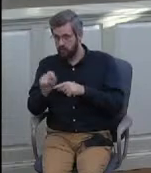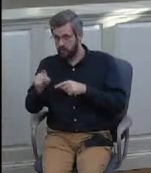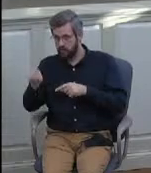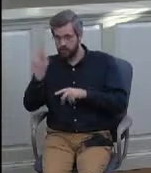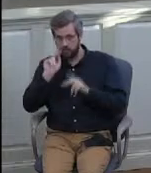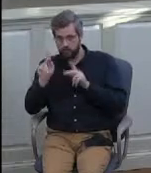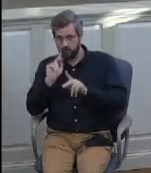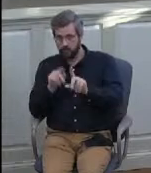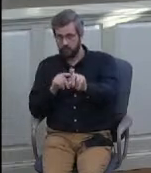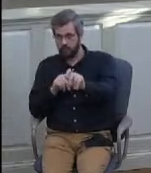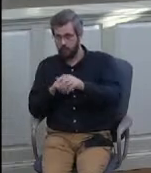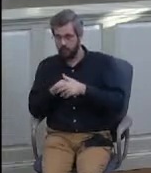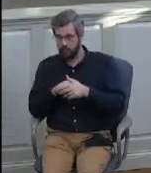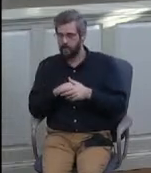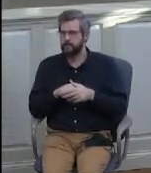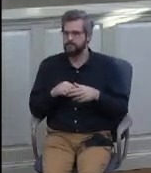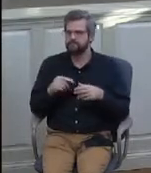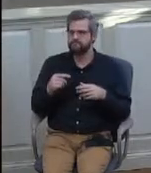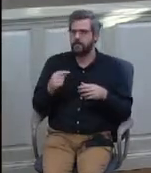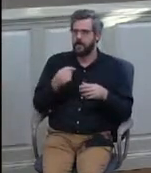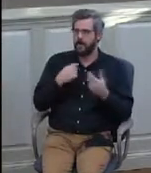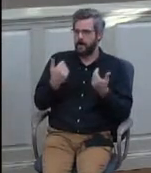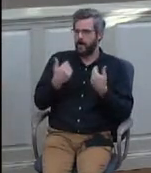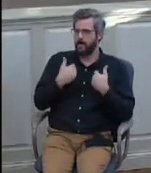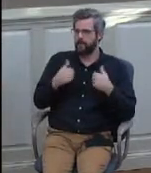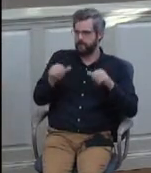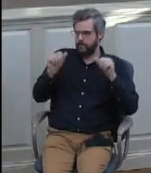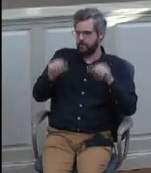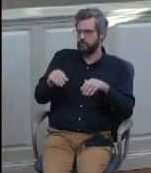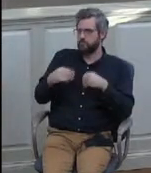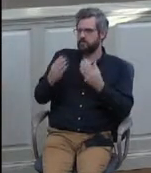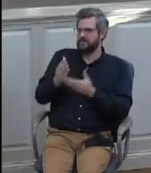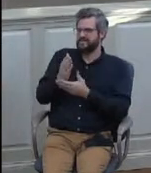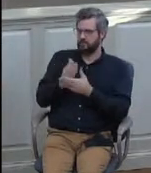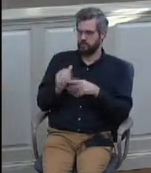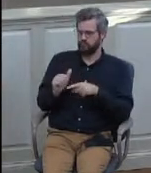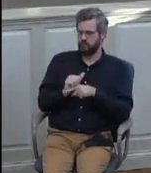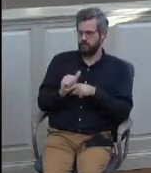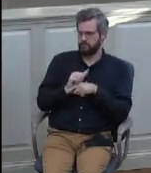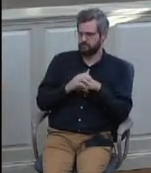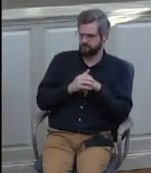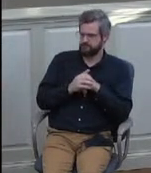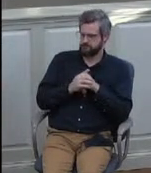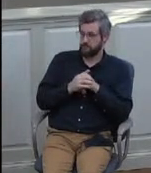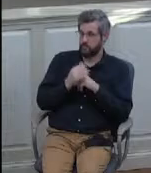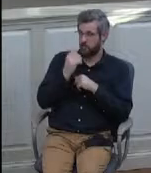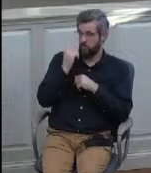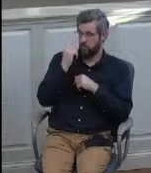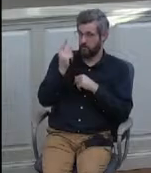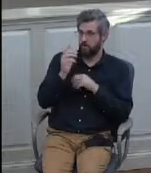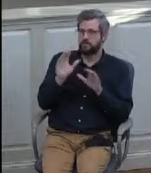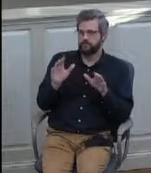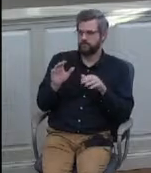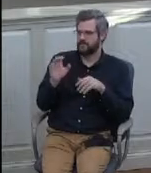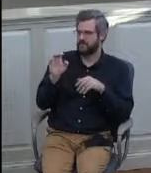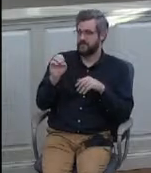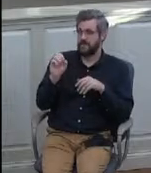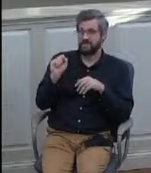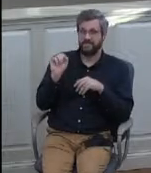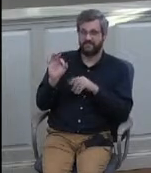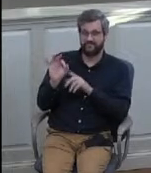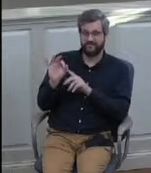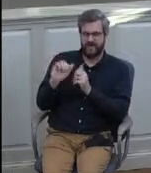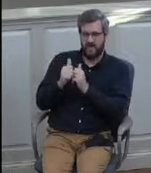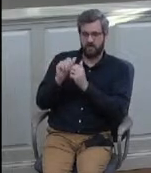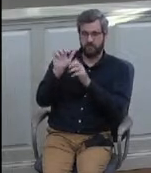folks? I do have the ability to probably do some training, yes. The one piece, the way the ESFs are written now,